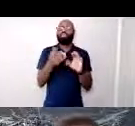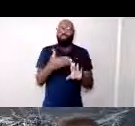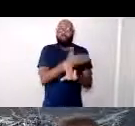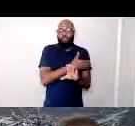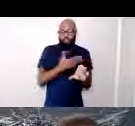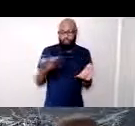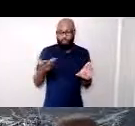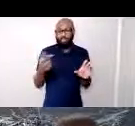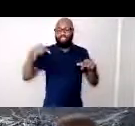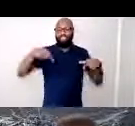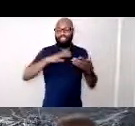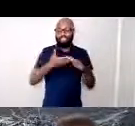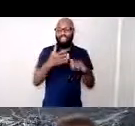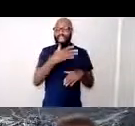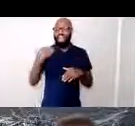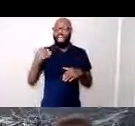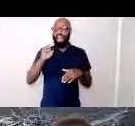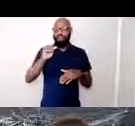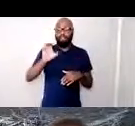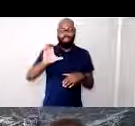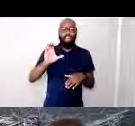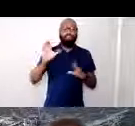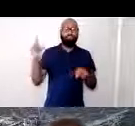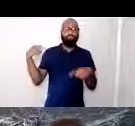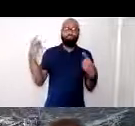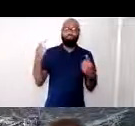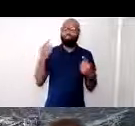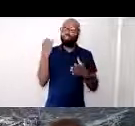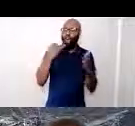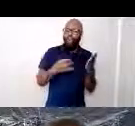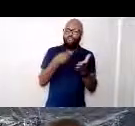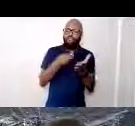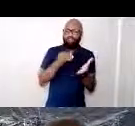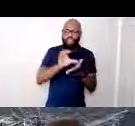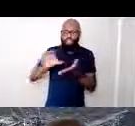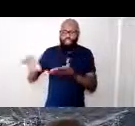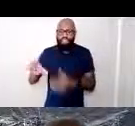the city and the county have been doing arts funding in very much siloed,